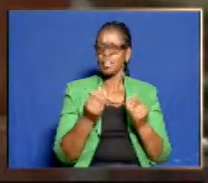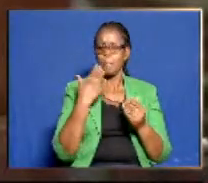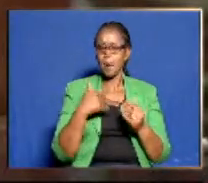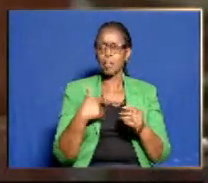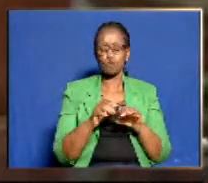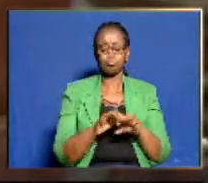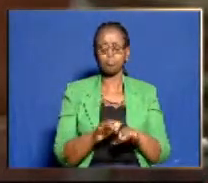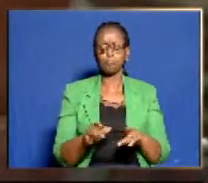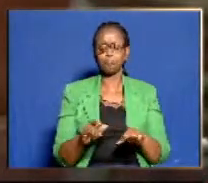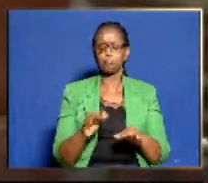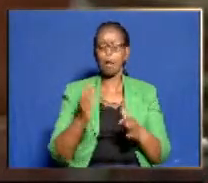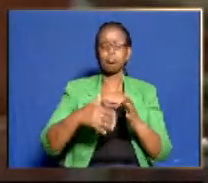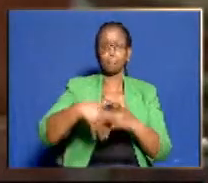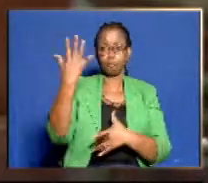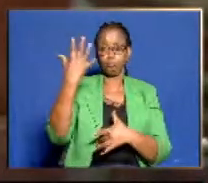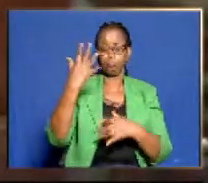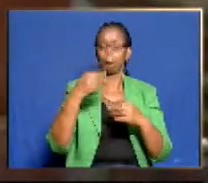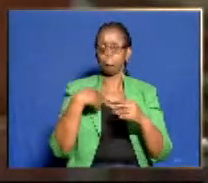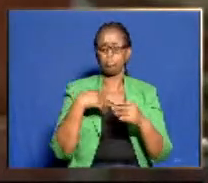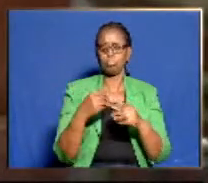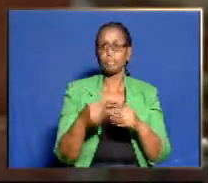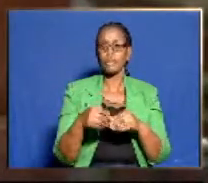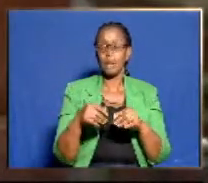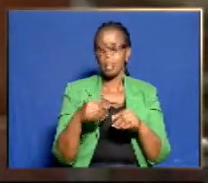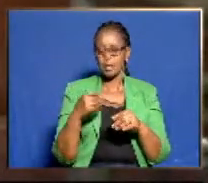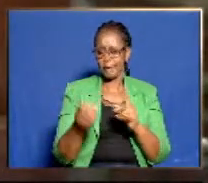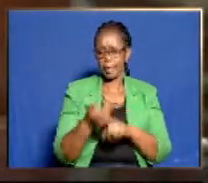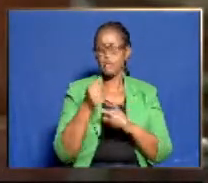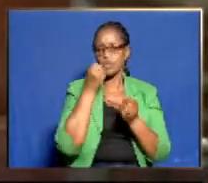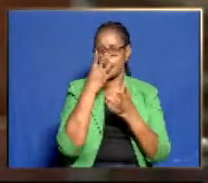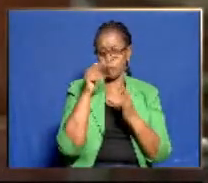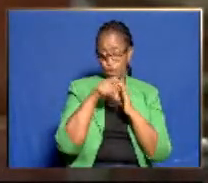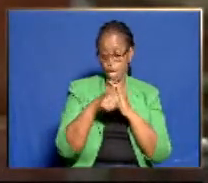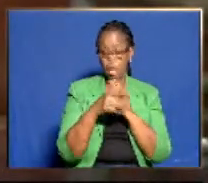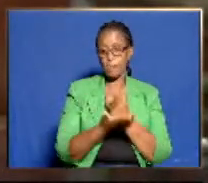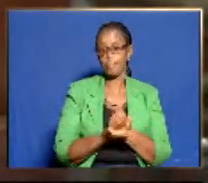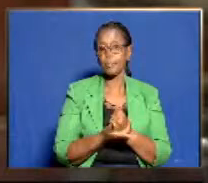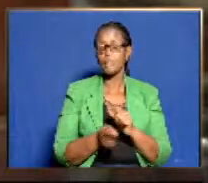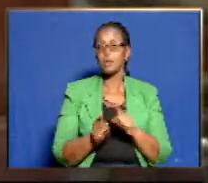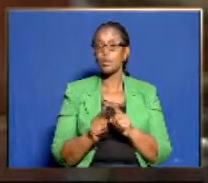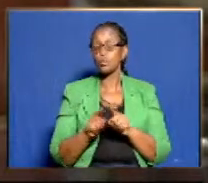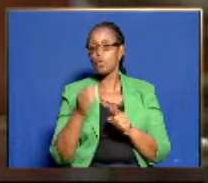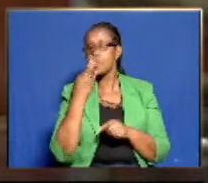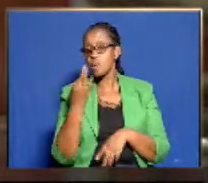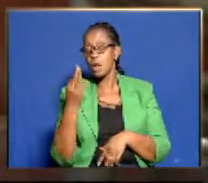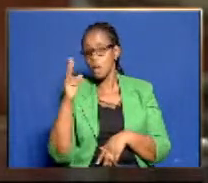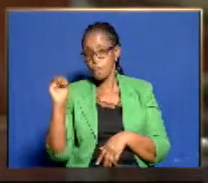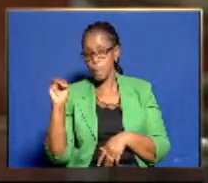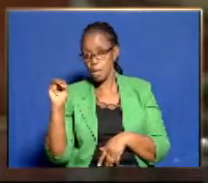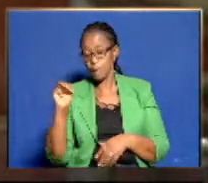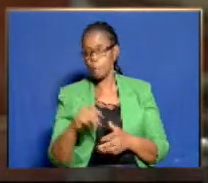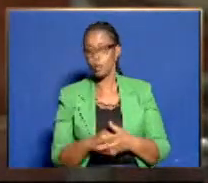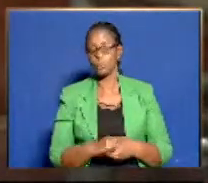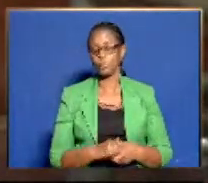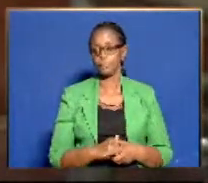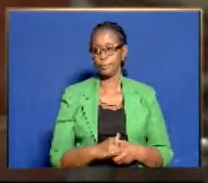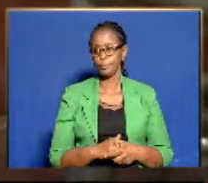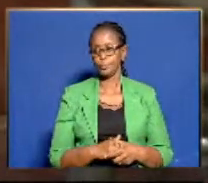within less than 3 minutes. 300 million also to settlement, Honorable Speaker.